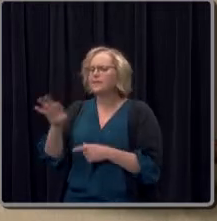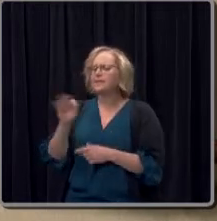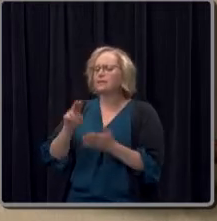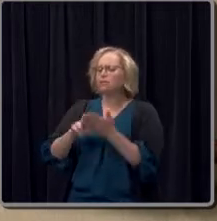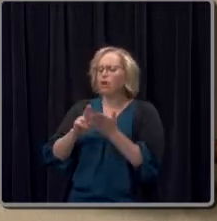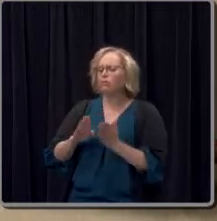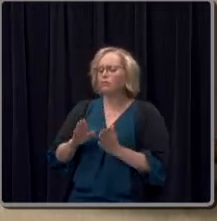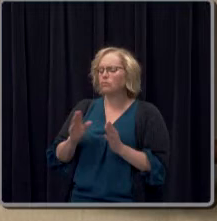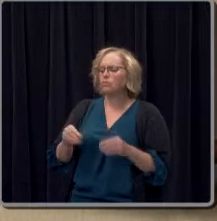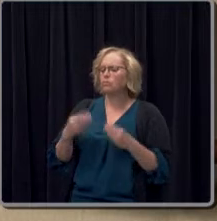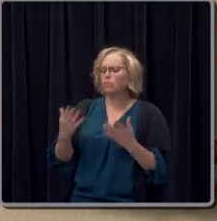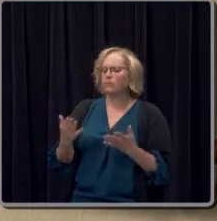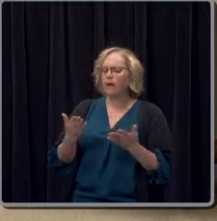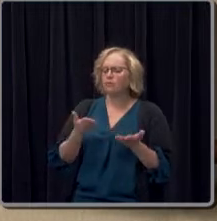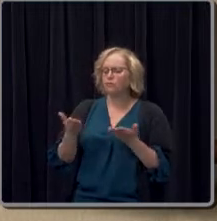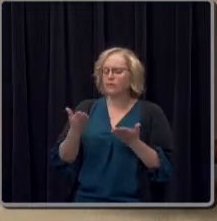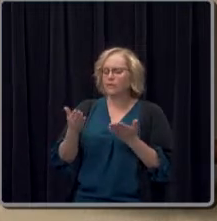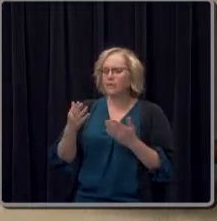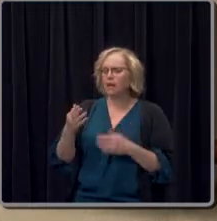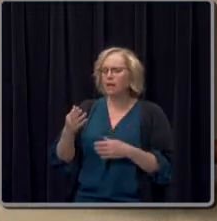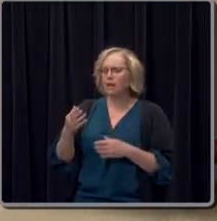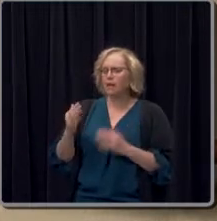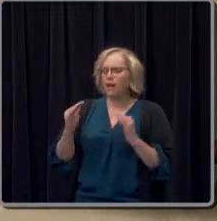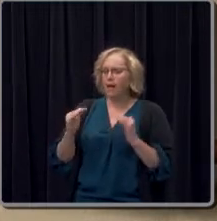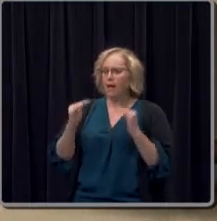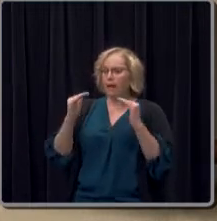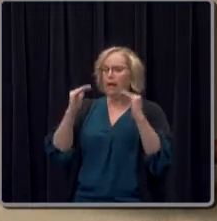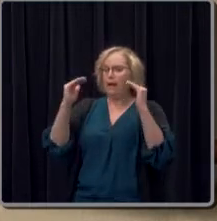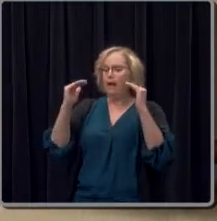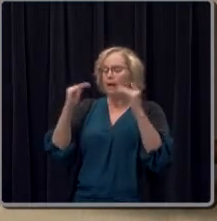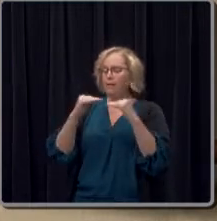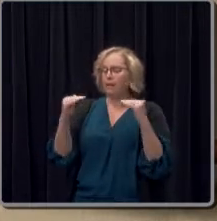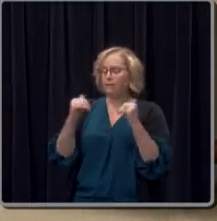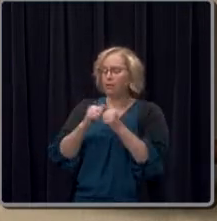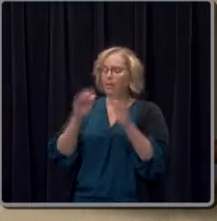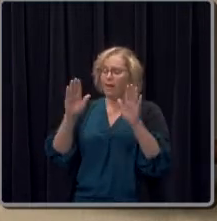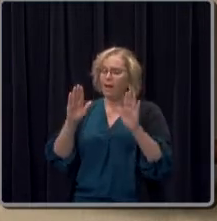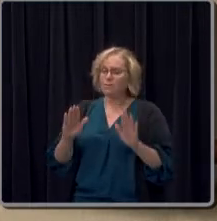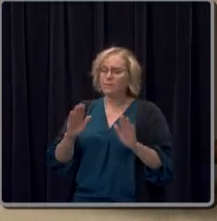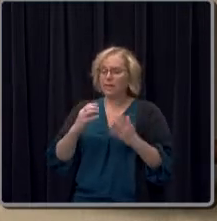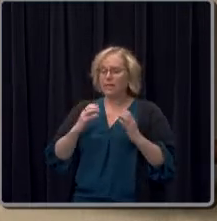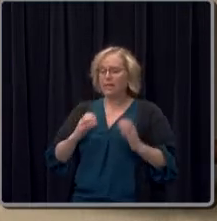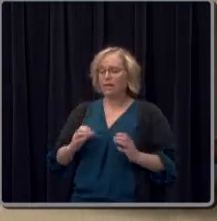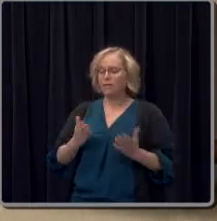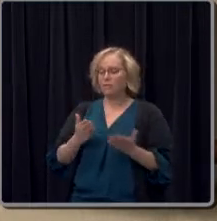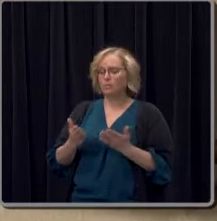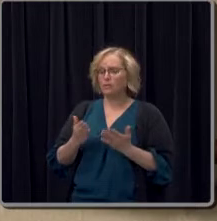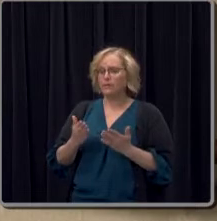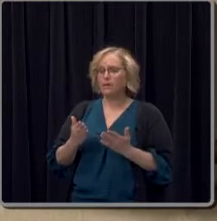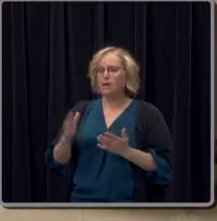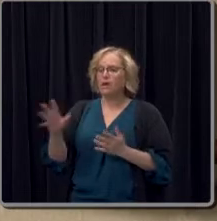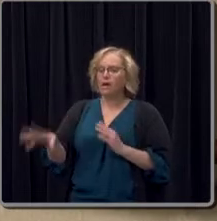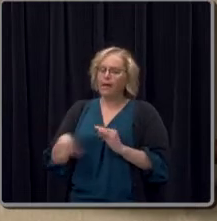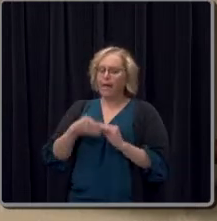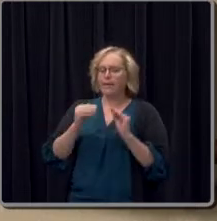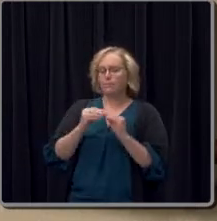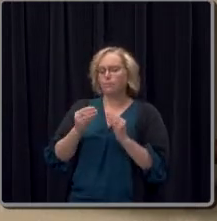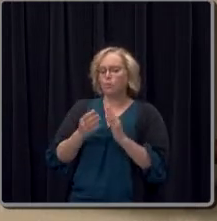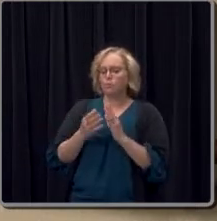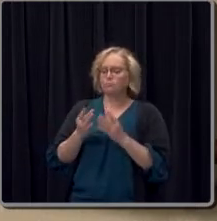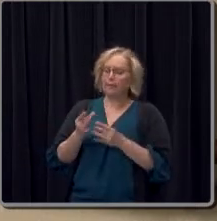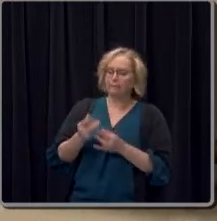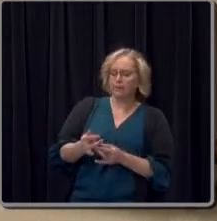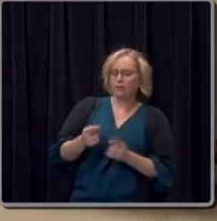provide services at a high level with outstanding customer service, bringing the great efficiencies to the district and its